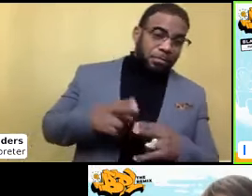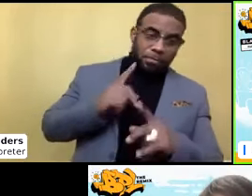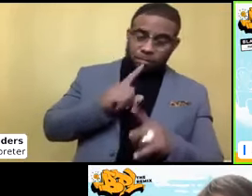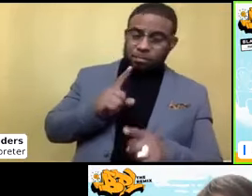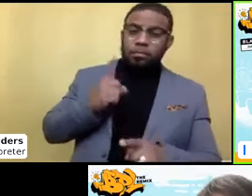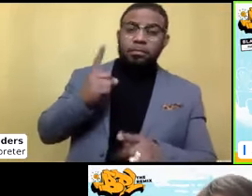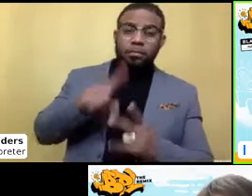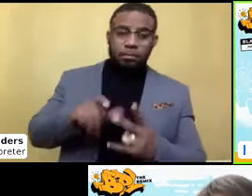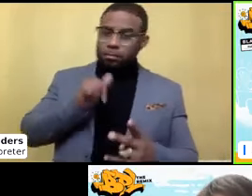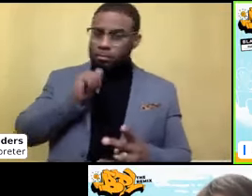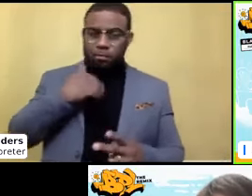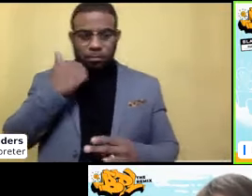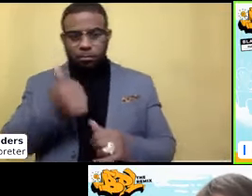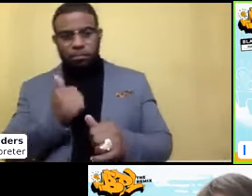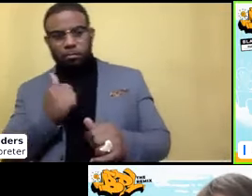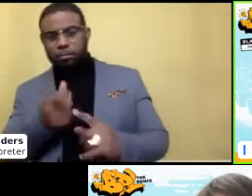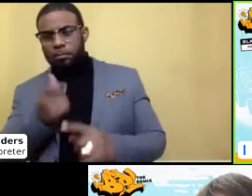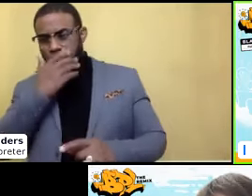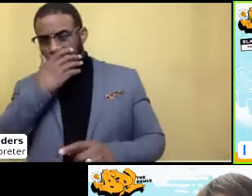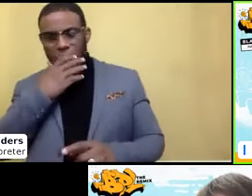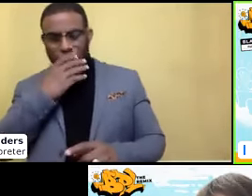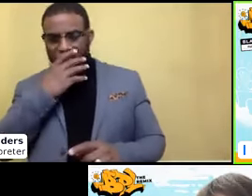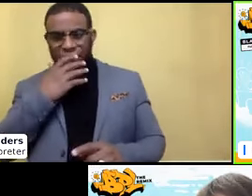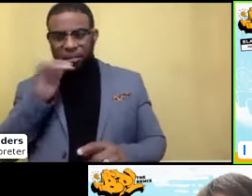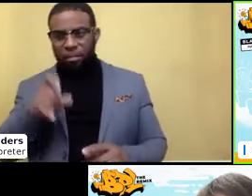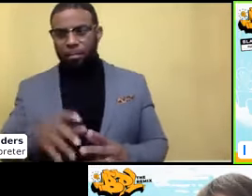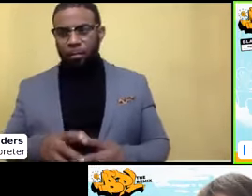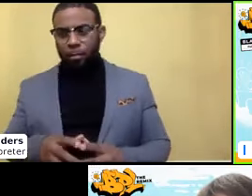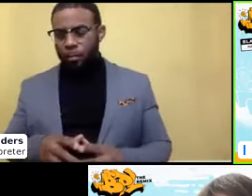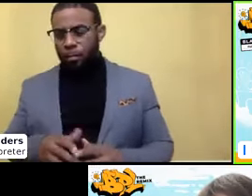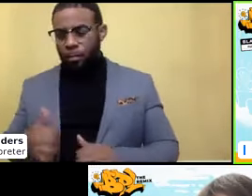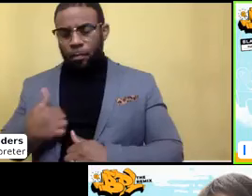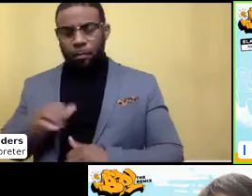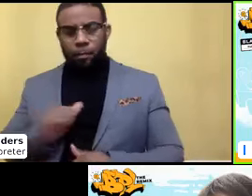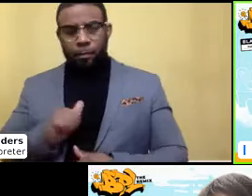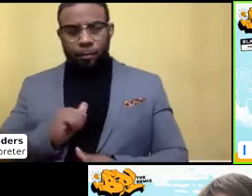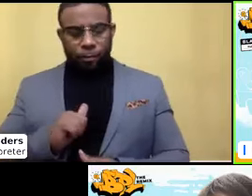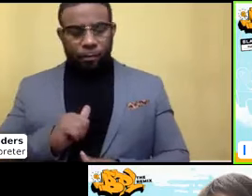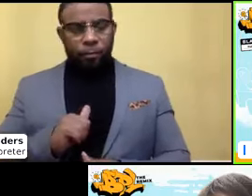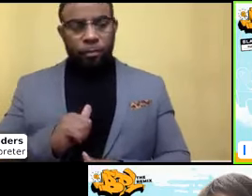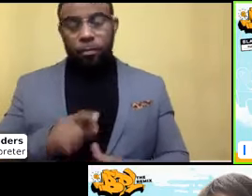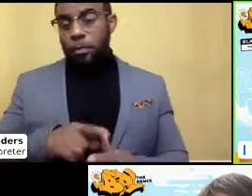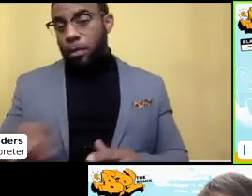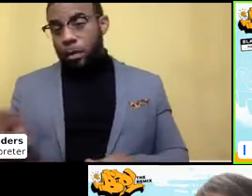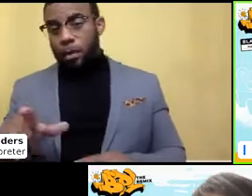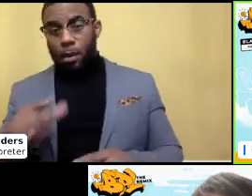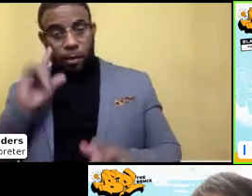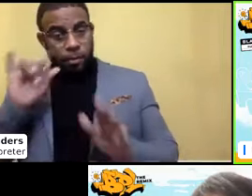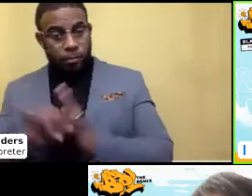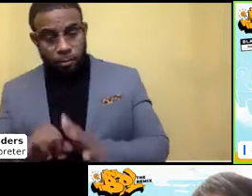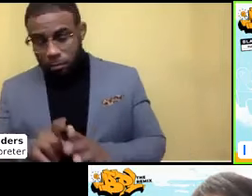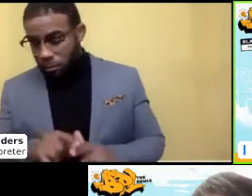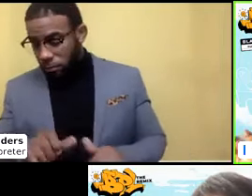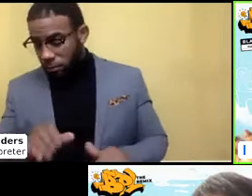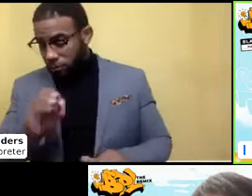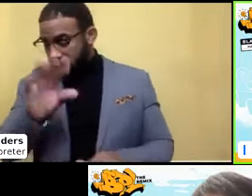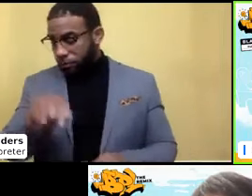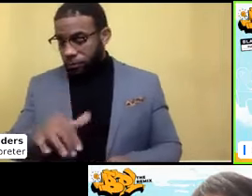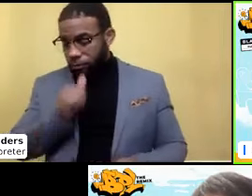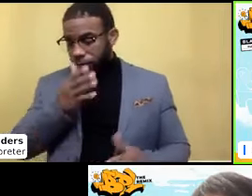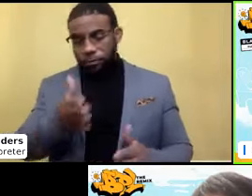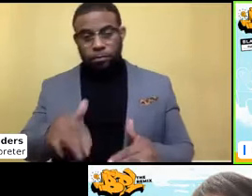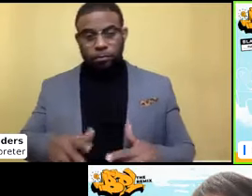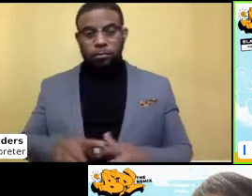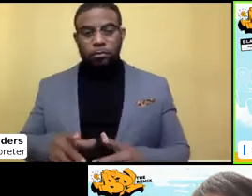is, one, we shouldn't shy away from having to arm ourselves. Them that I identify as African. I'm not there,